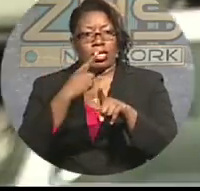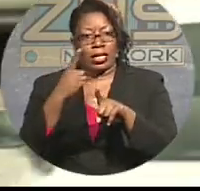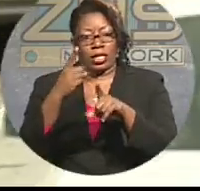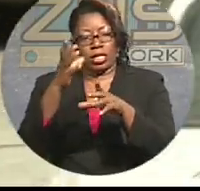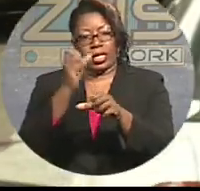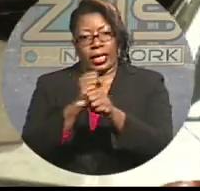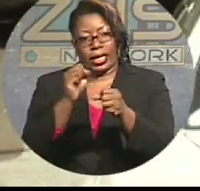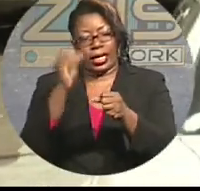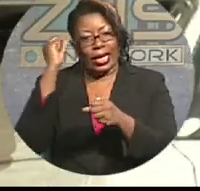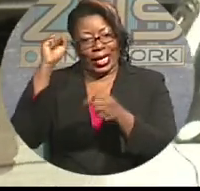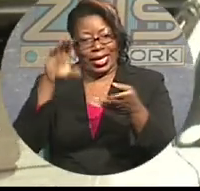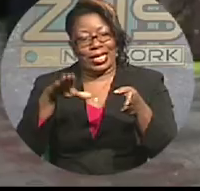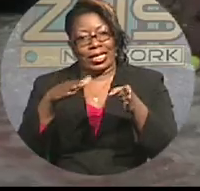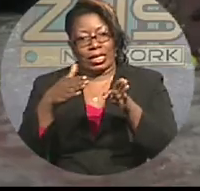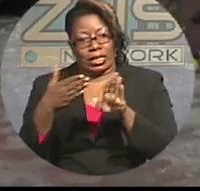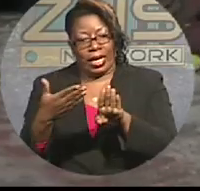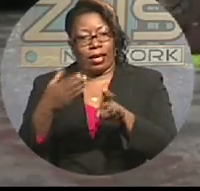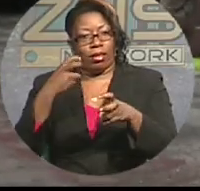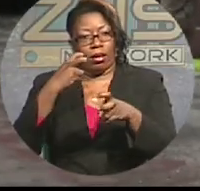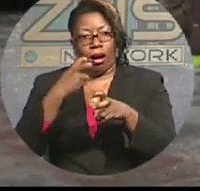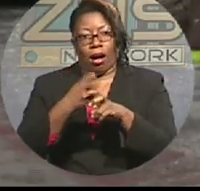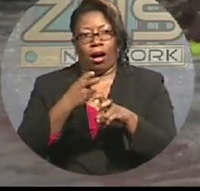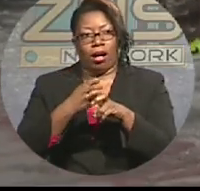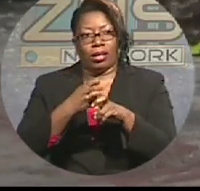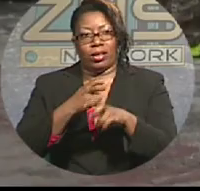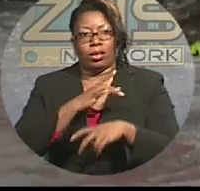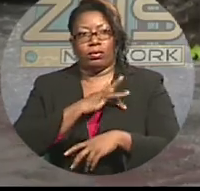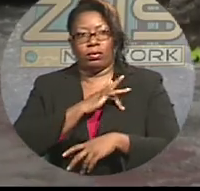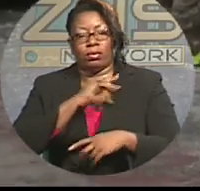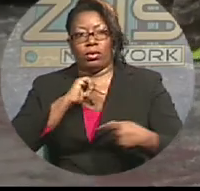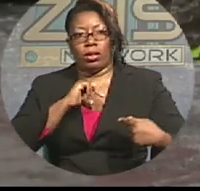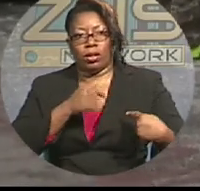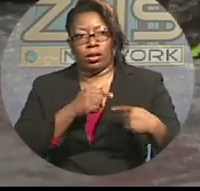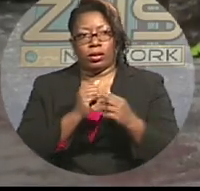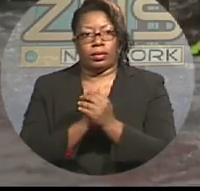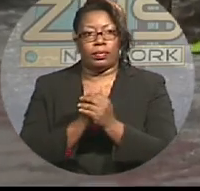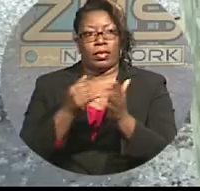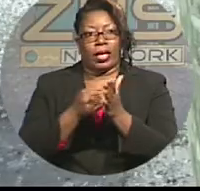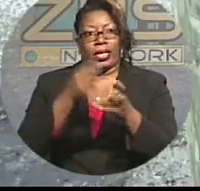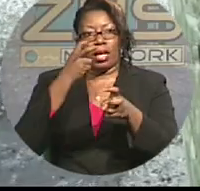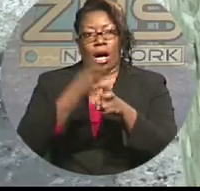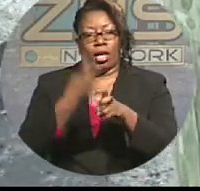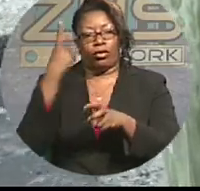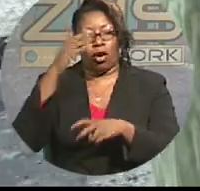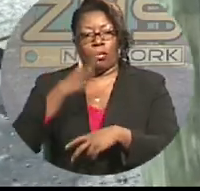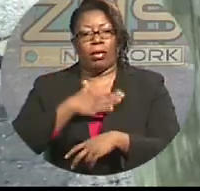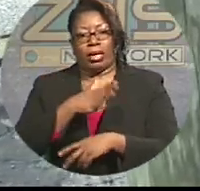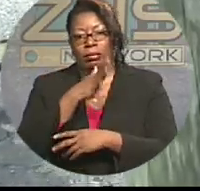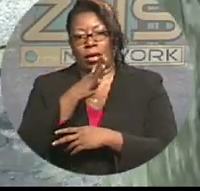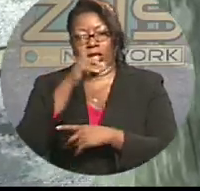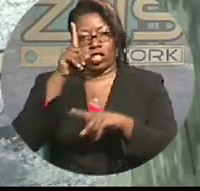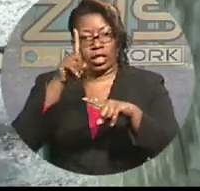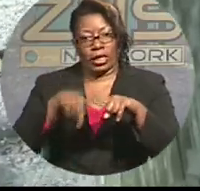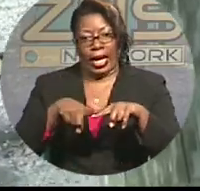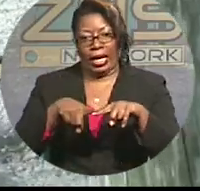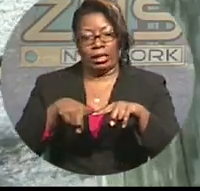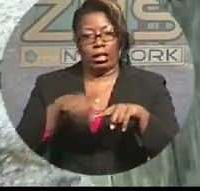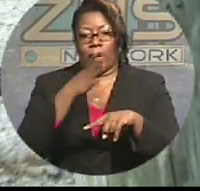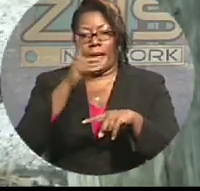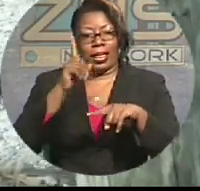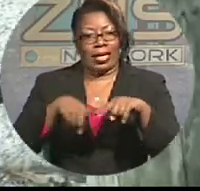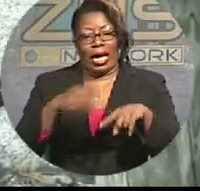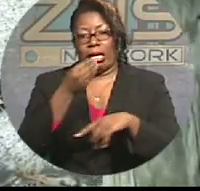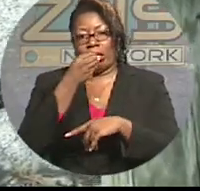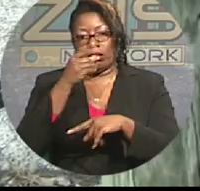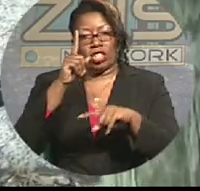hard. She recalled the last time she spoke to her brother. Like, it's really hard for my mother. She can't eat. She can't sleep.